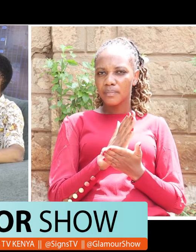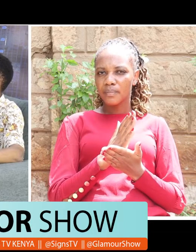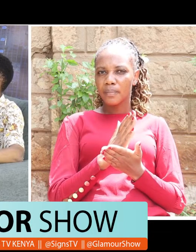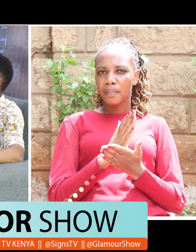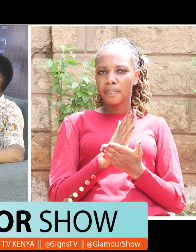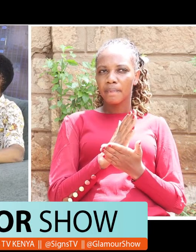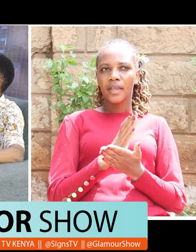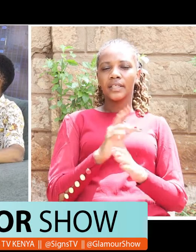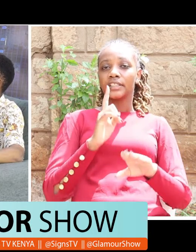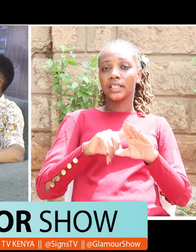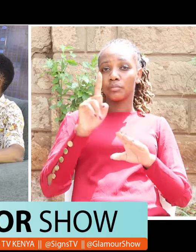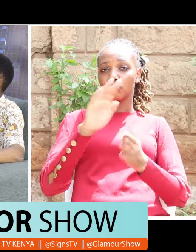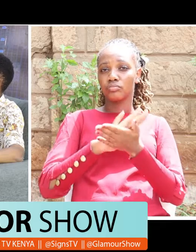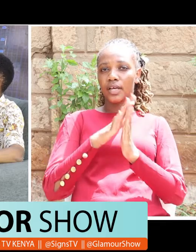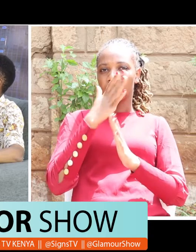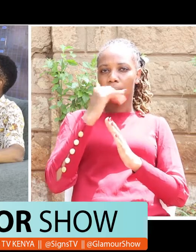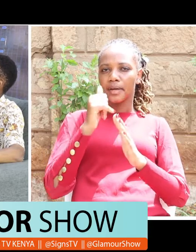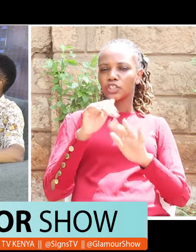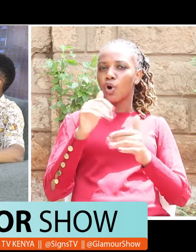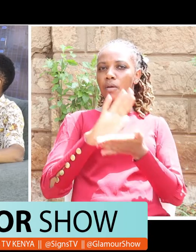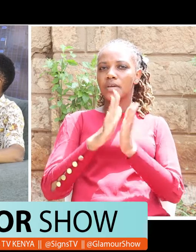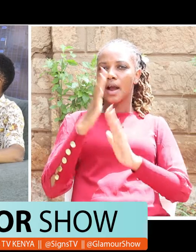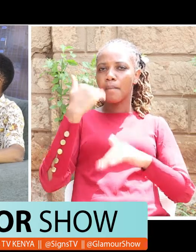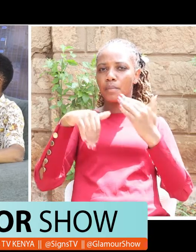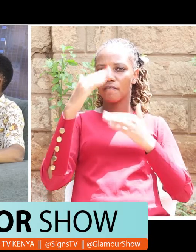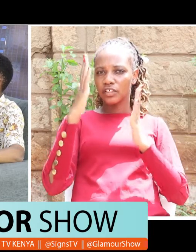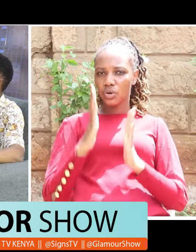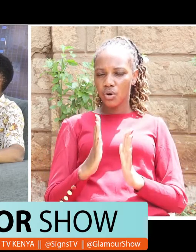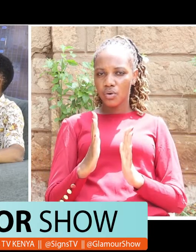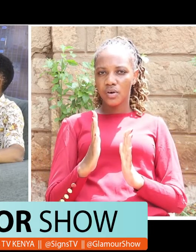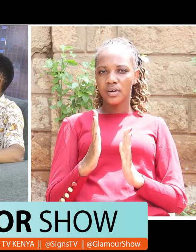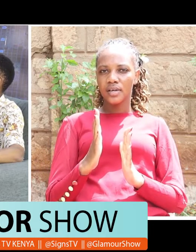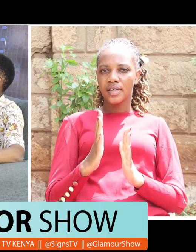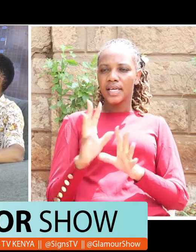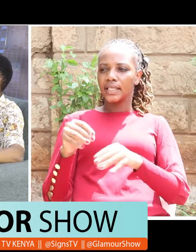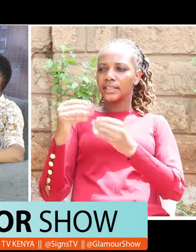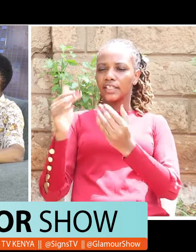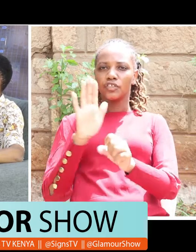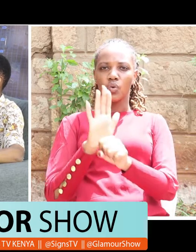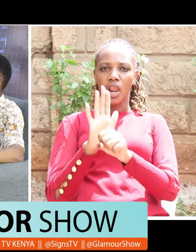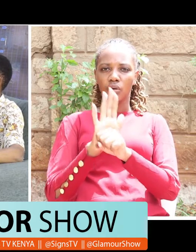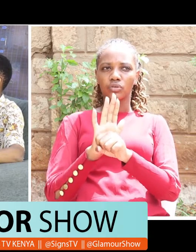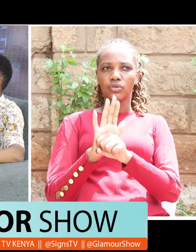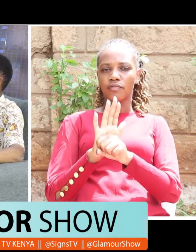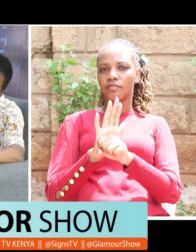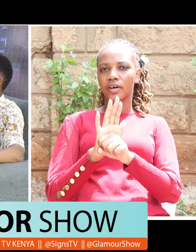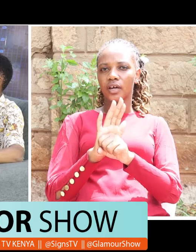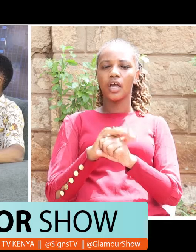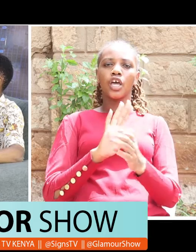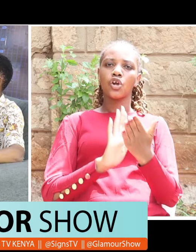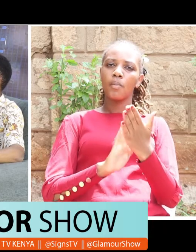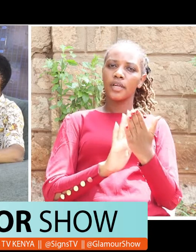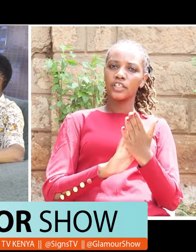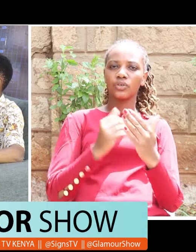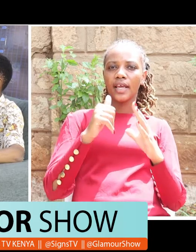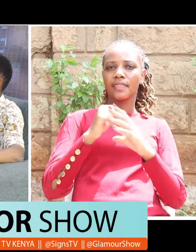you are good at what you're doing, and you're a professional at what you're doing. So it gives you a lot of credibility when it comes